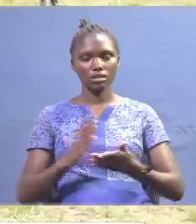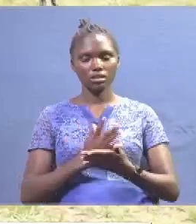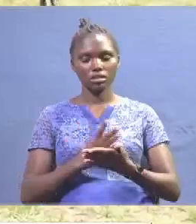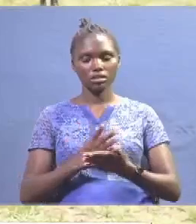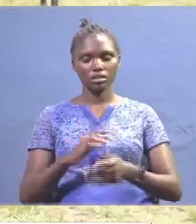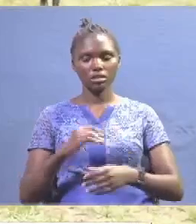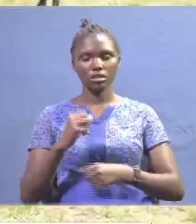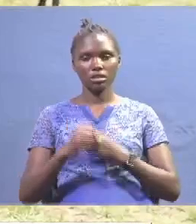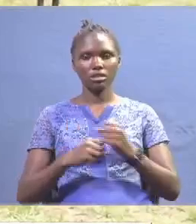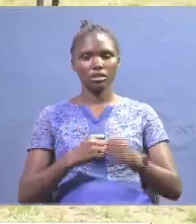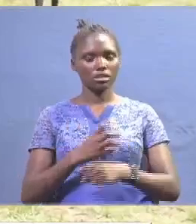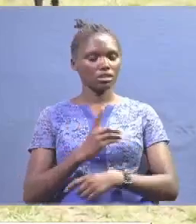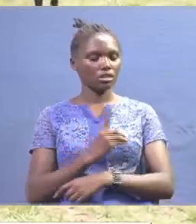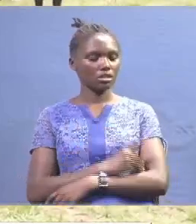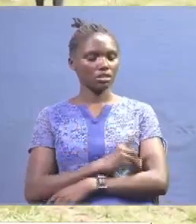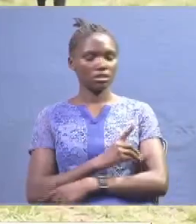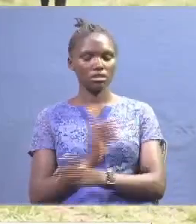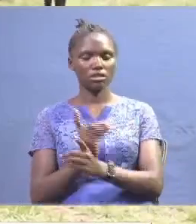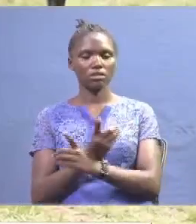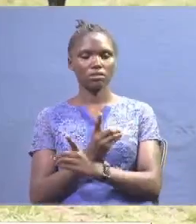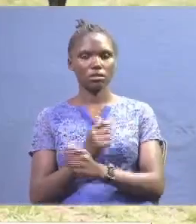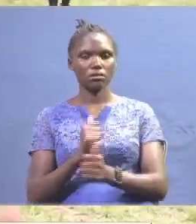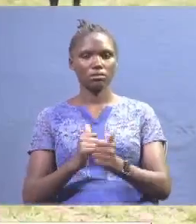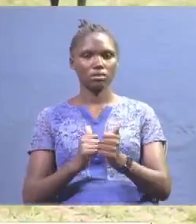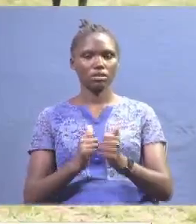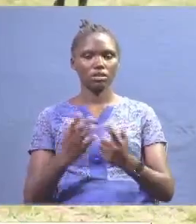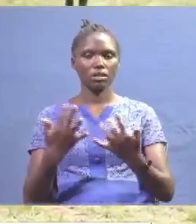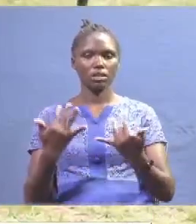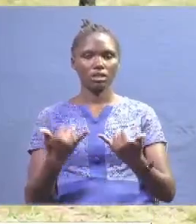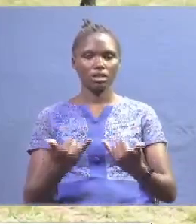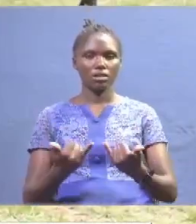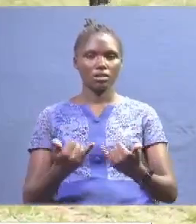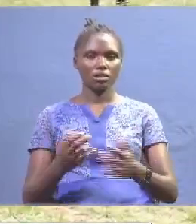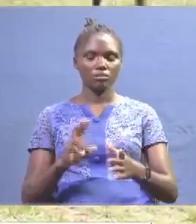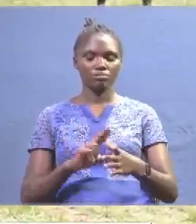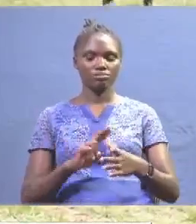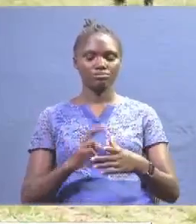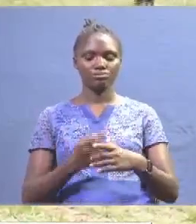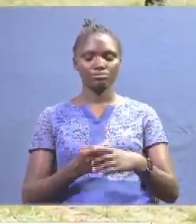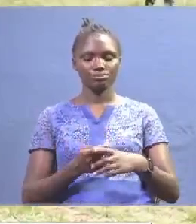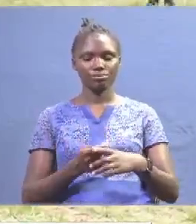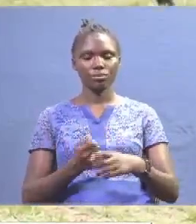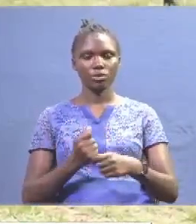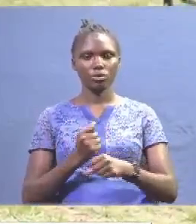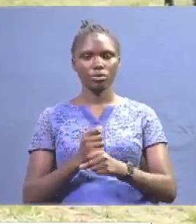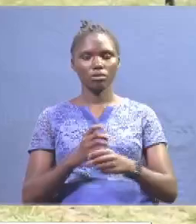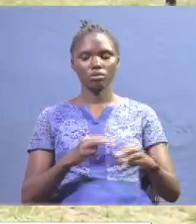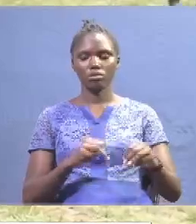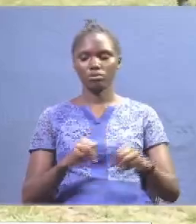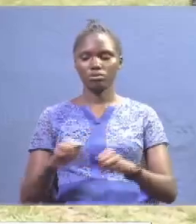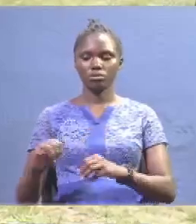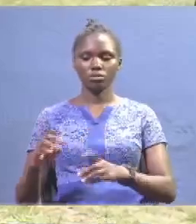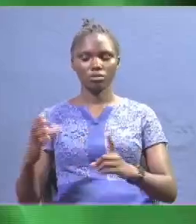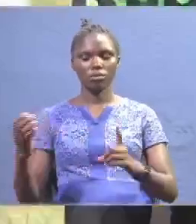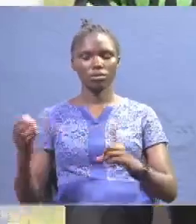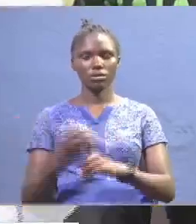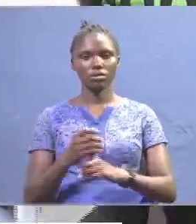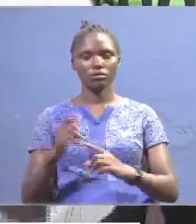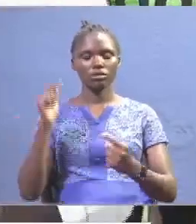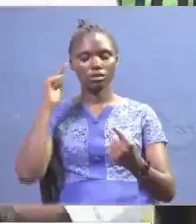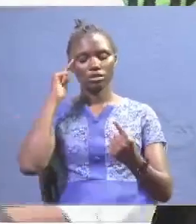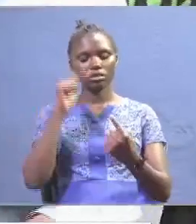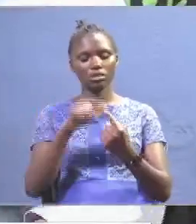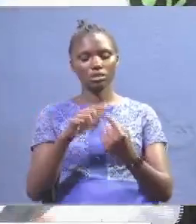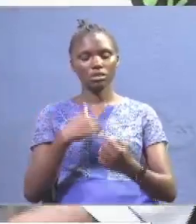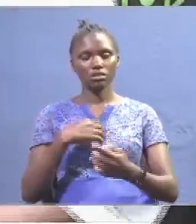days, and therefore this is part of helping us to move towards achieving the target.